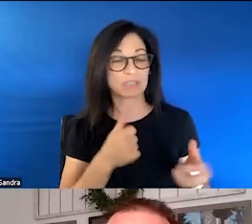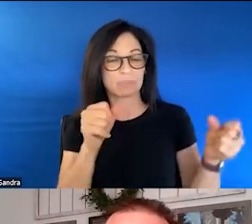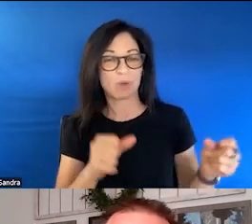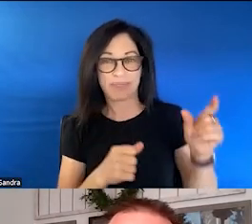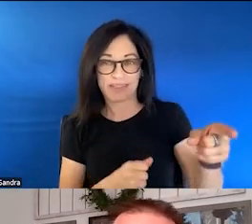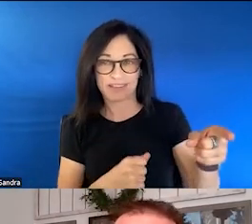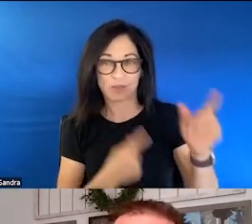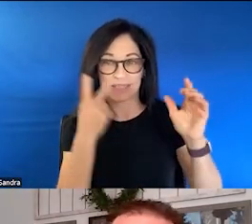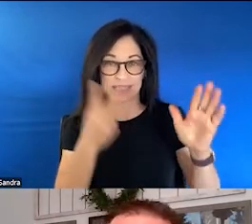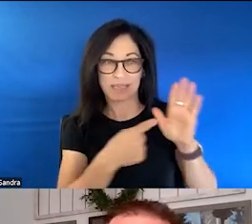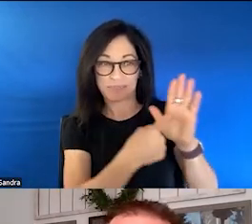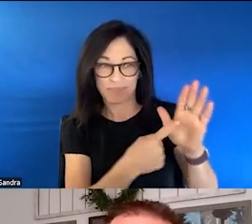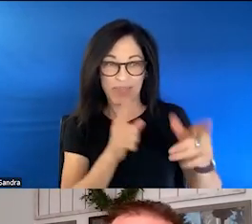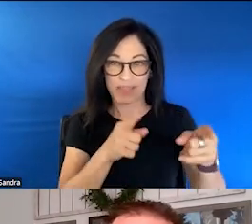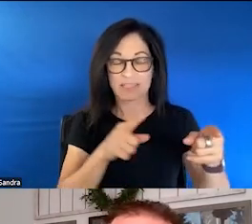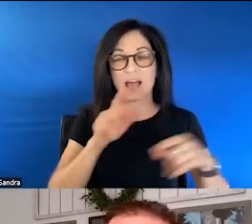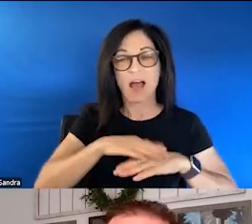can find it on its website,